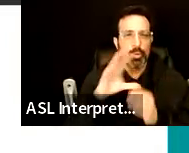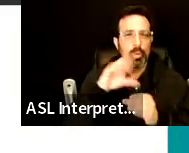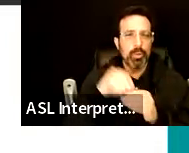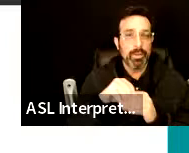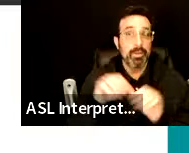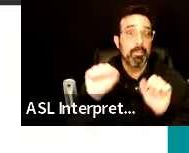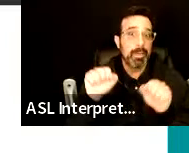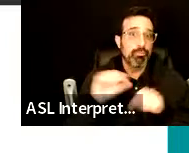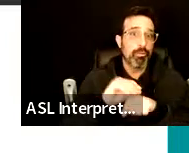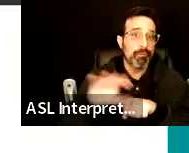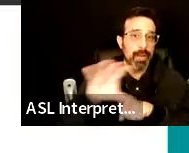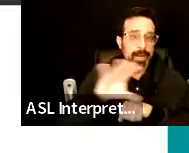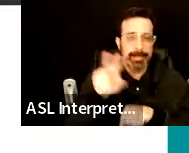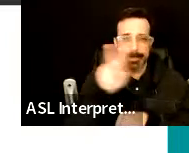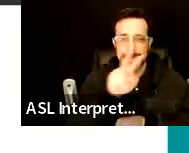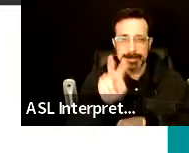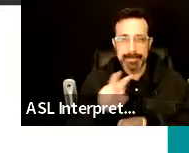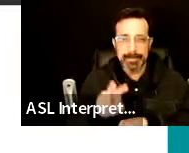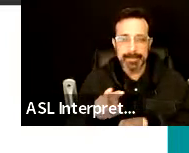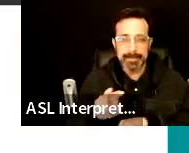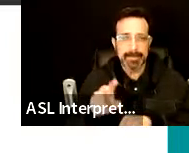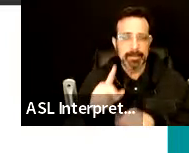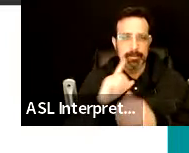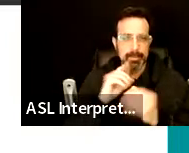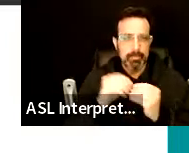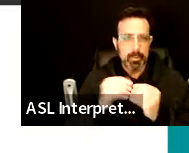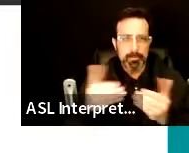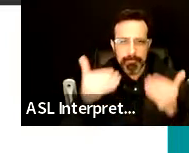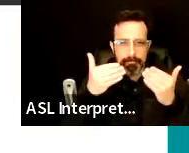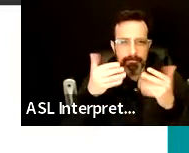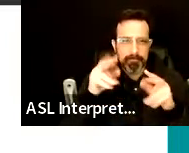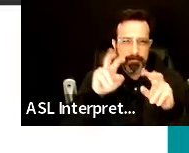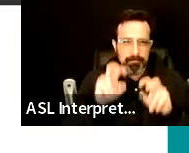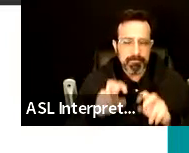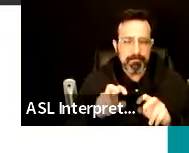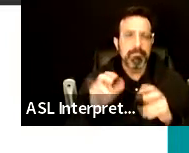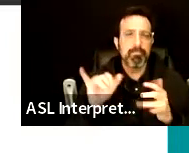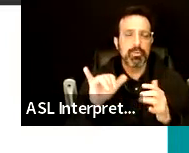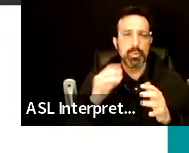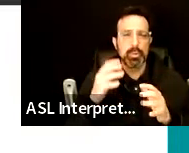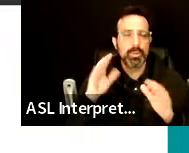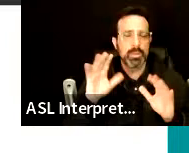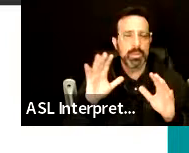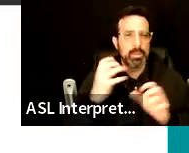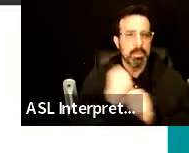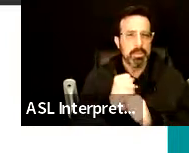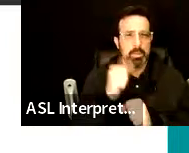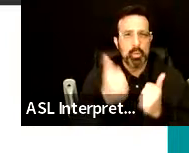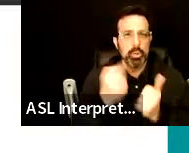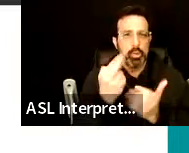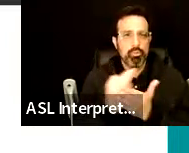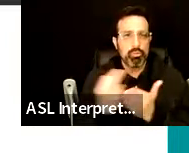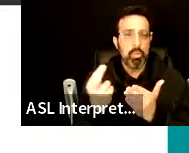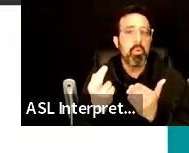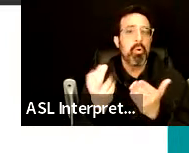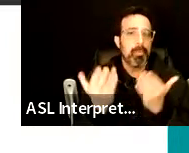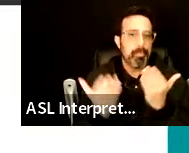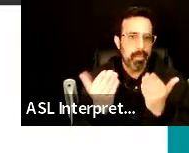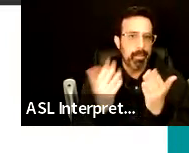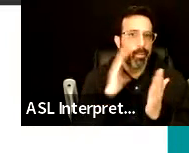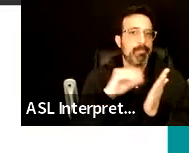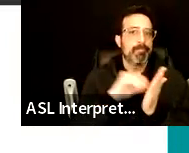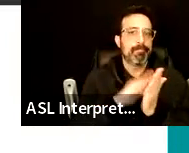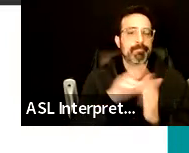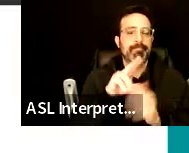of potential effect at a high level in order to gain a preliminary understanding of which resources may be eligible for listing in the